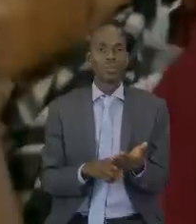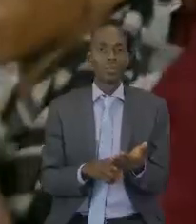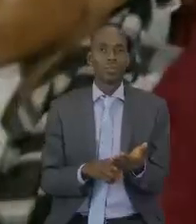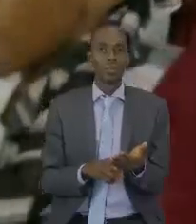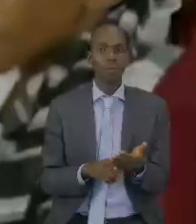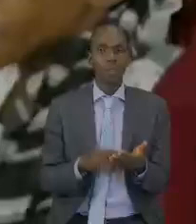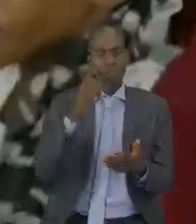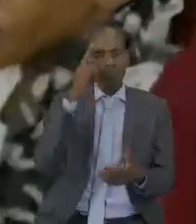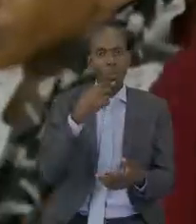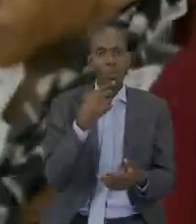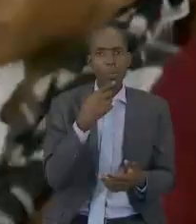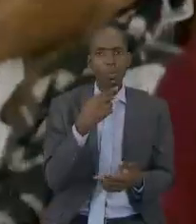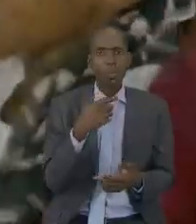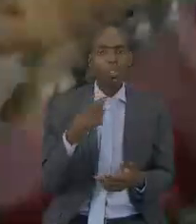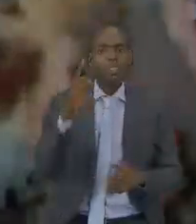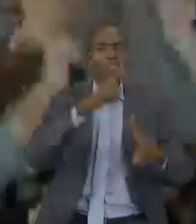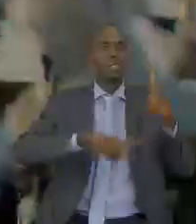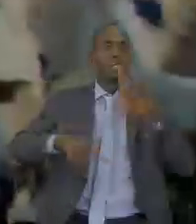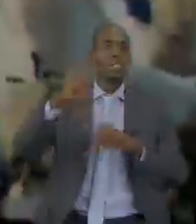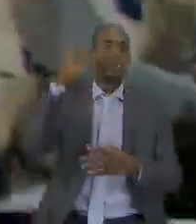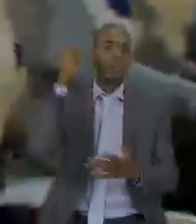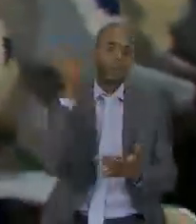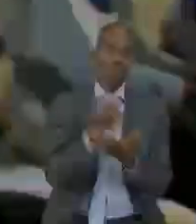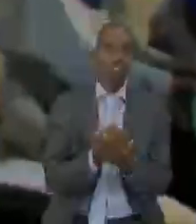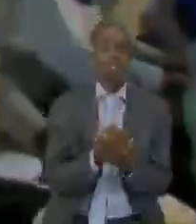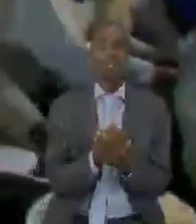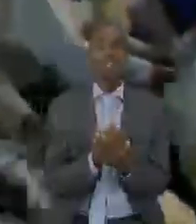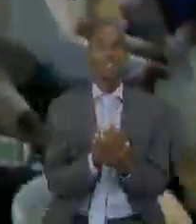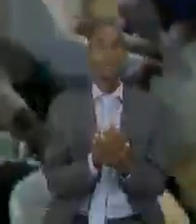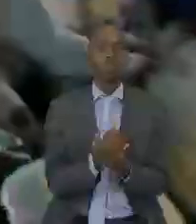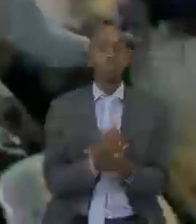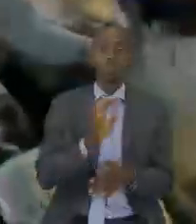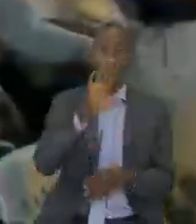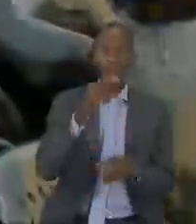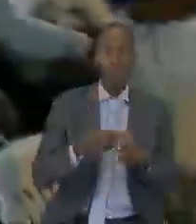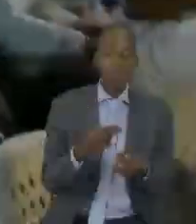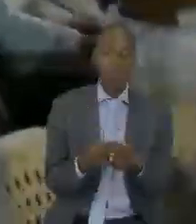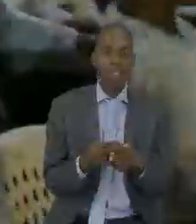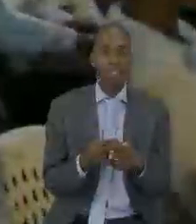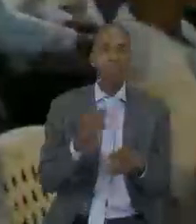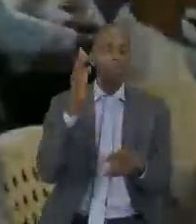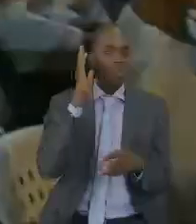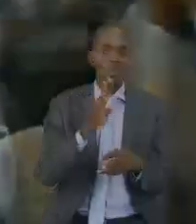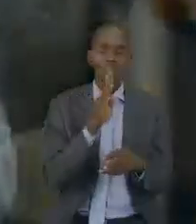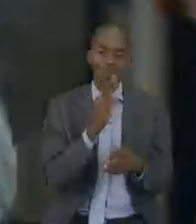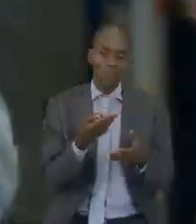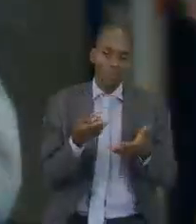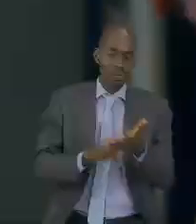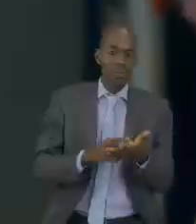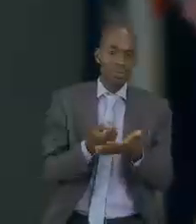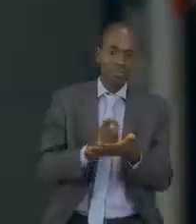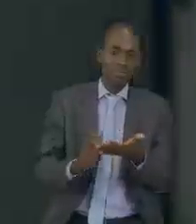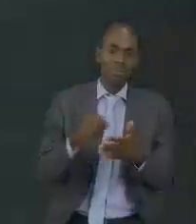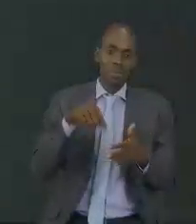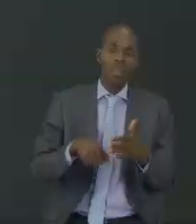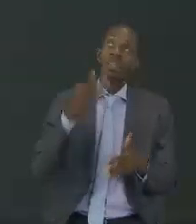Where is he? Amen. It's that you are there. Your name will register in heaven. And